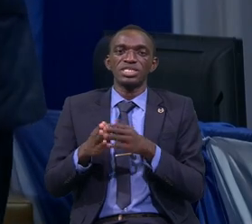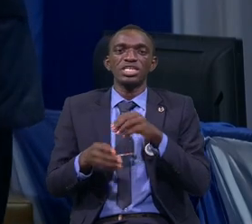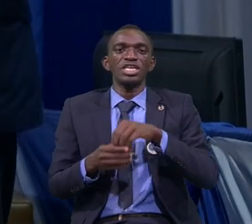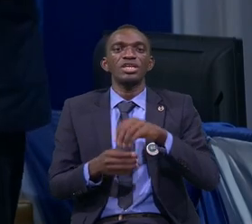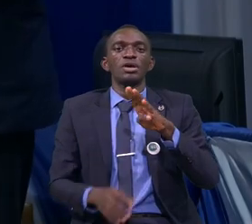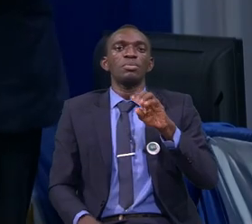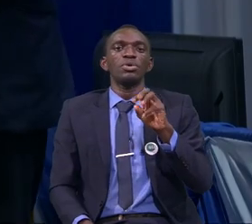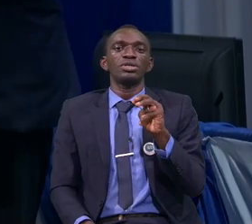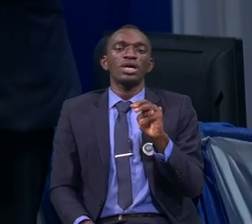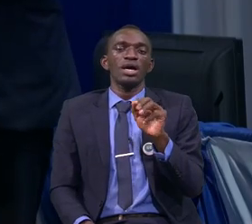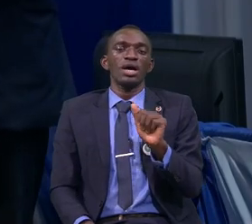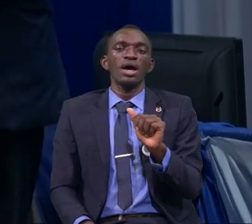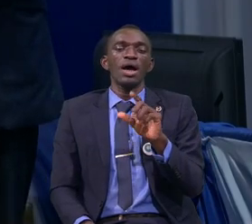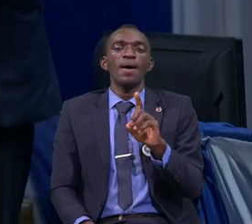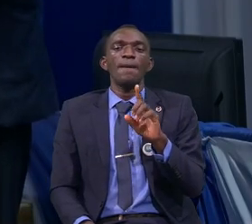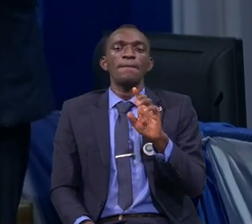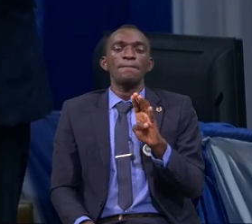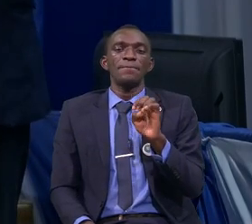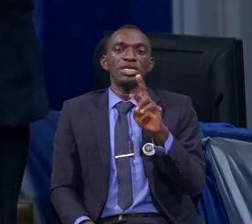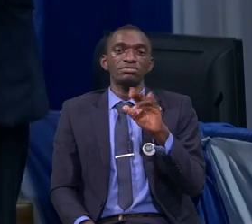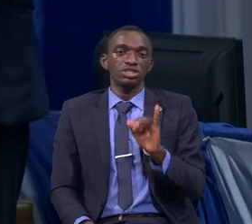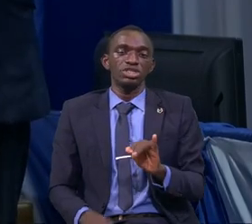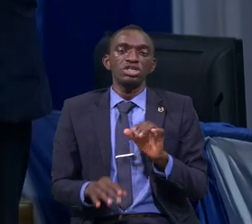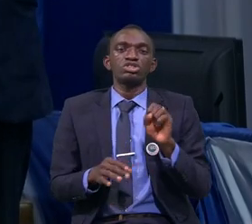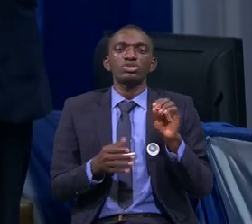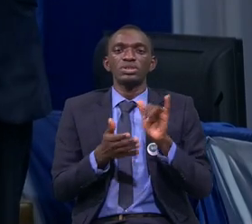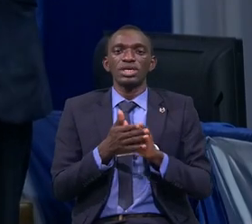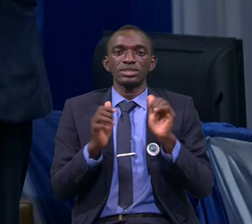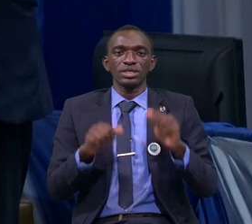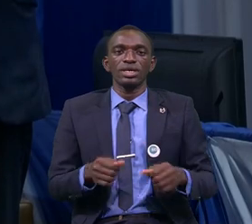so that they can receive the gift of the convener,